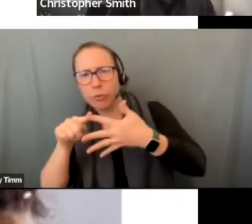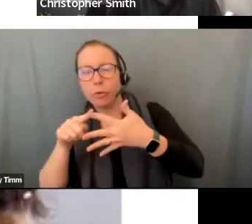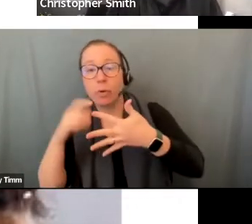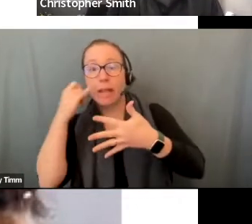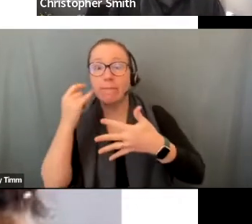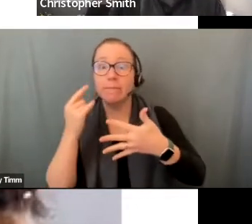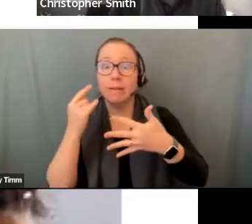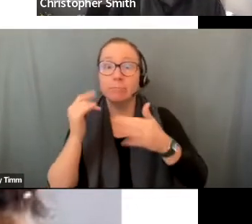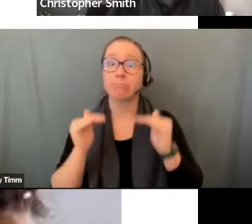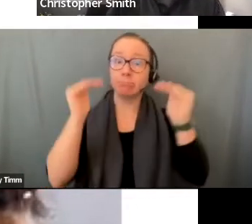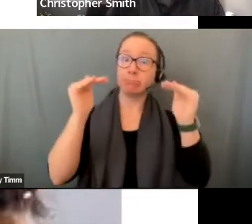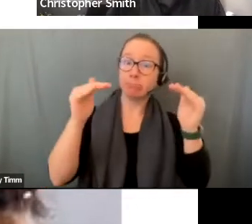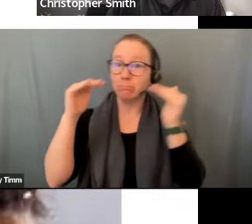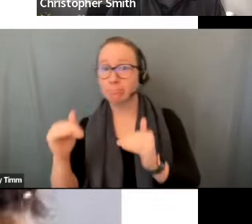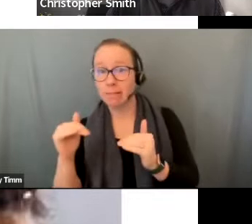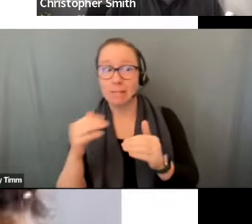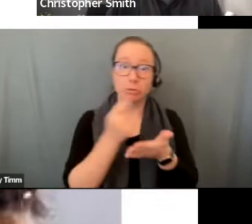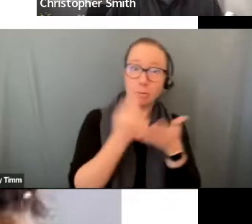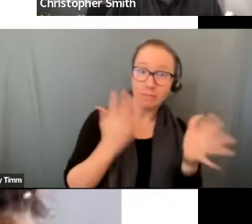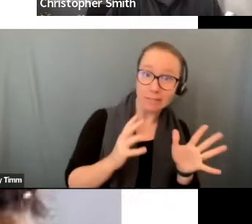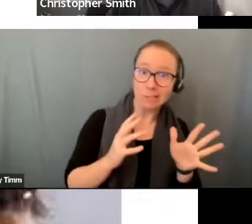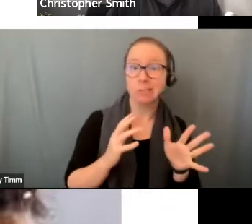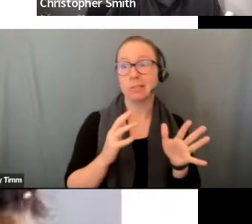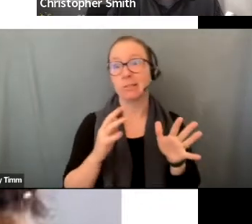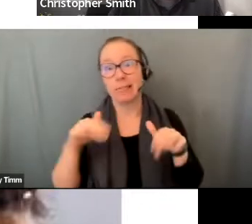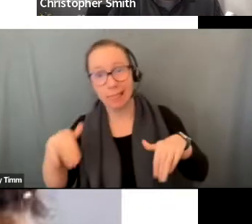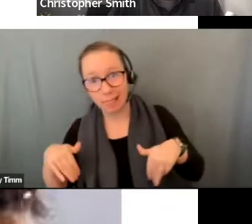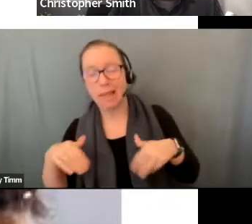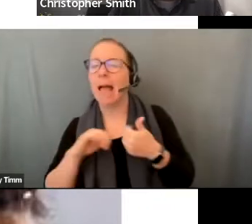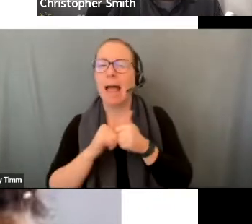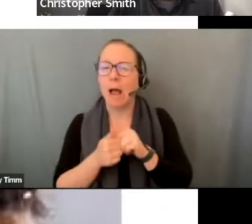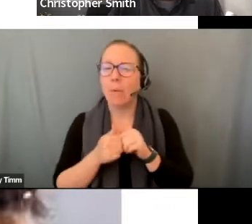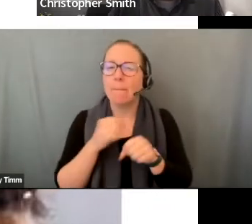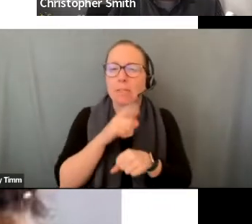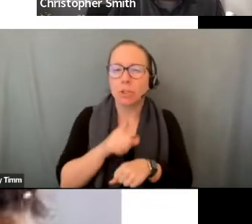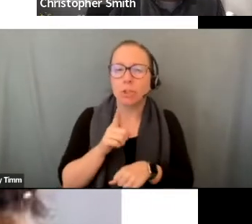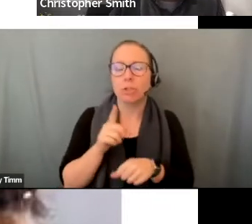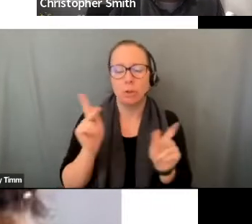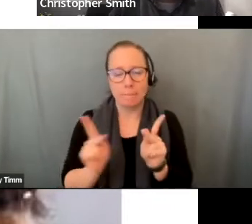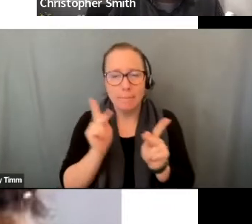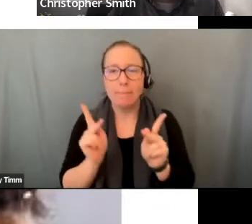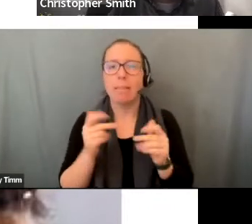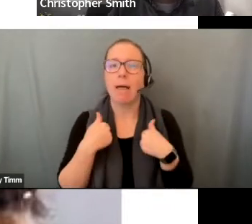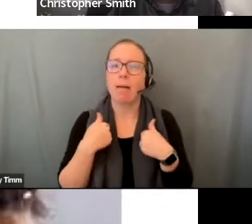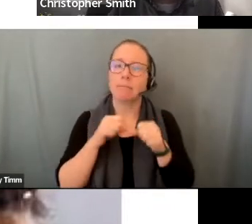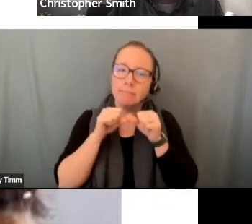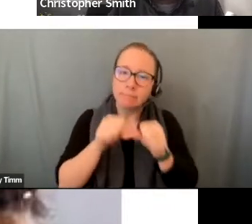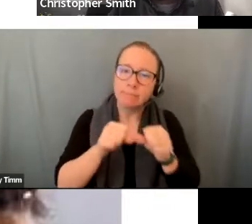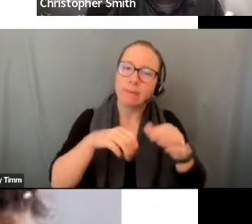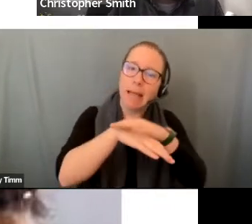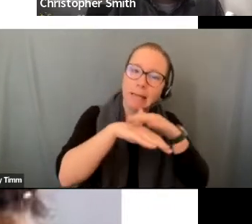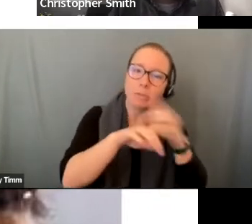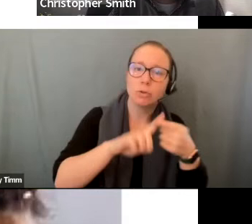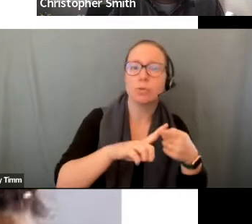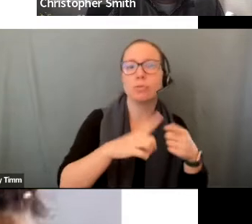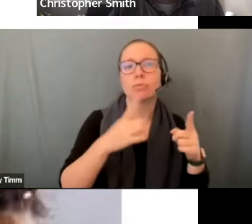coming down out of treatment. How do we make sure that people continue to have access to relationships